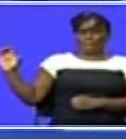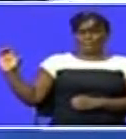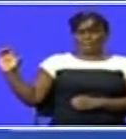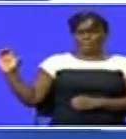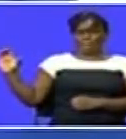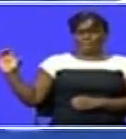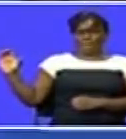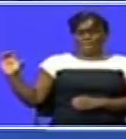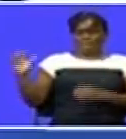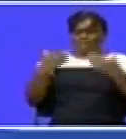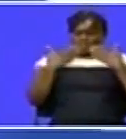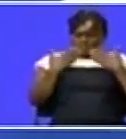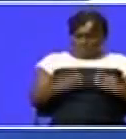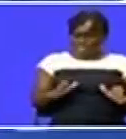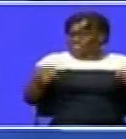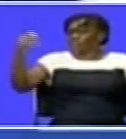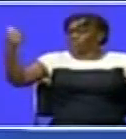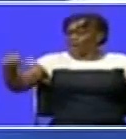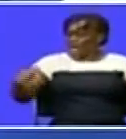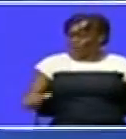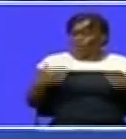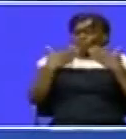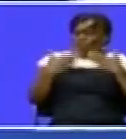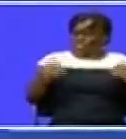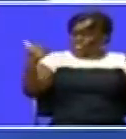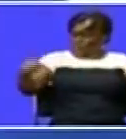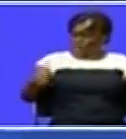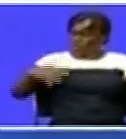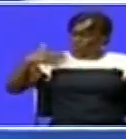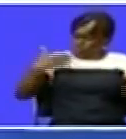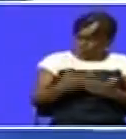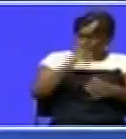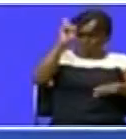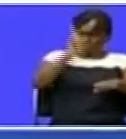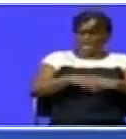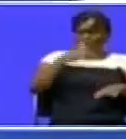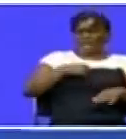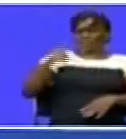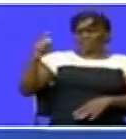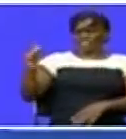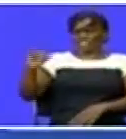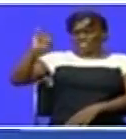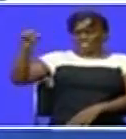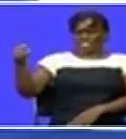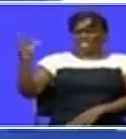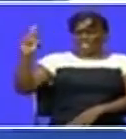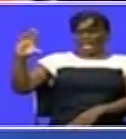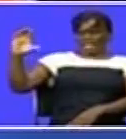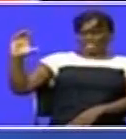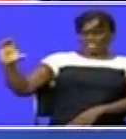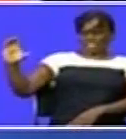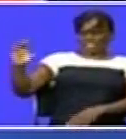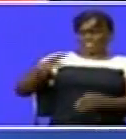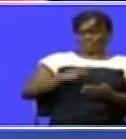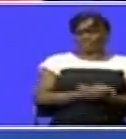Mambo itaisha na itaisha mpaka tuwe na truth, justice and reconciliation.